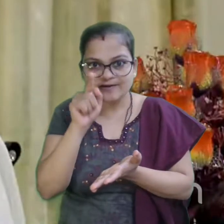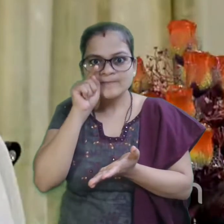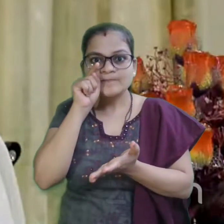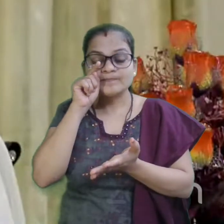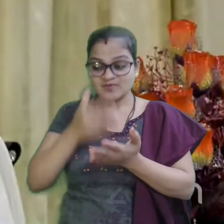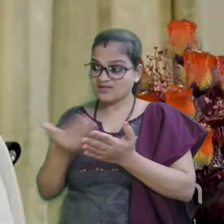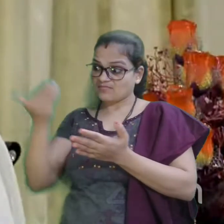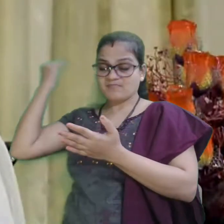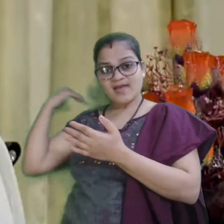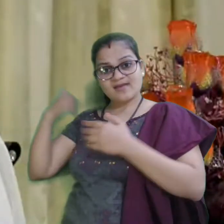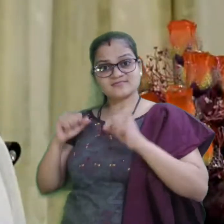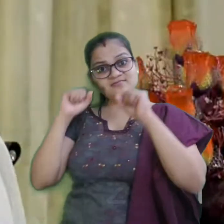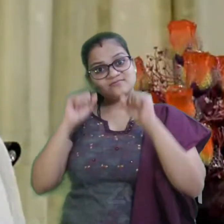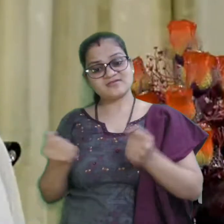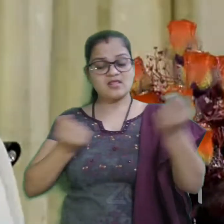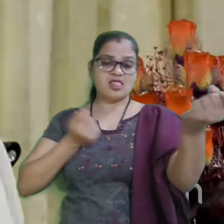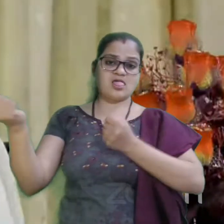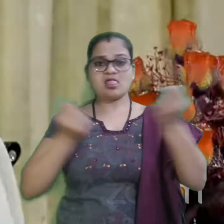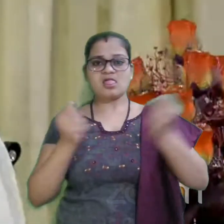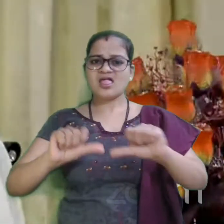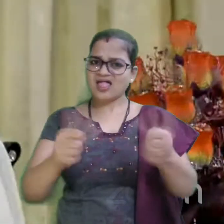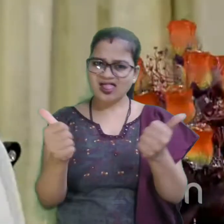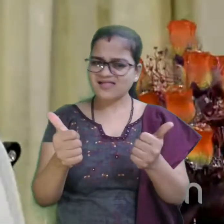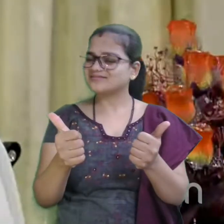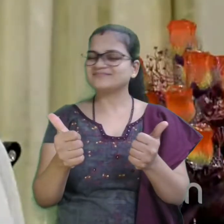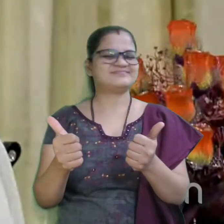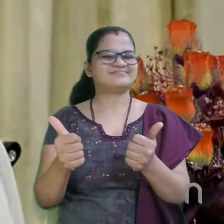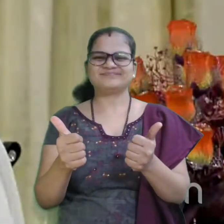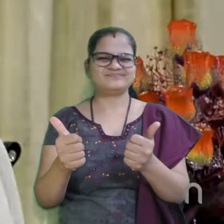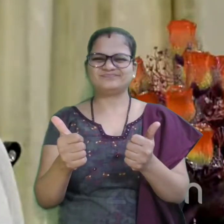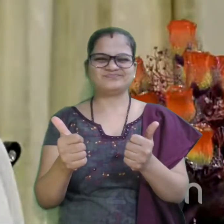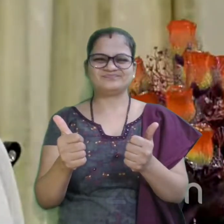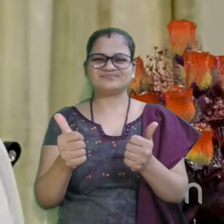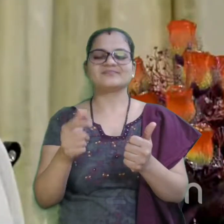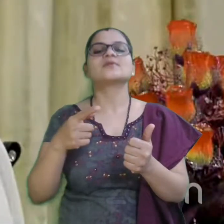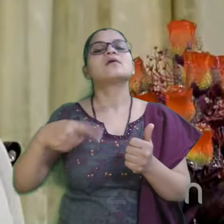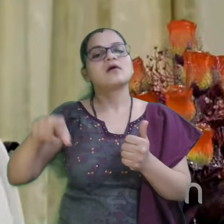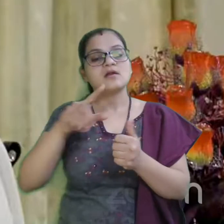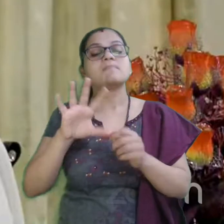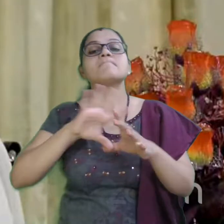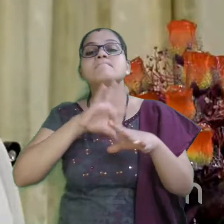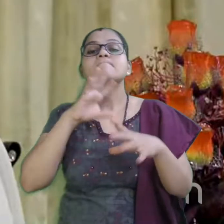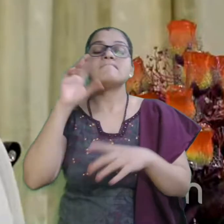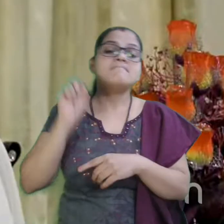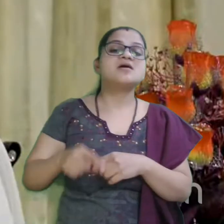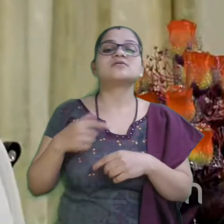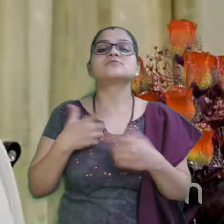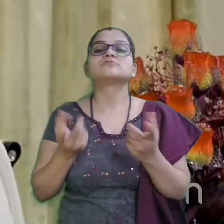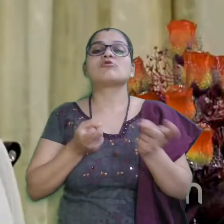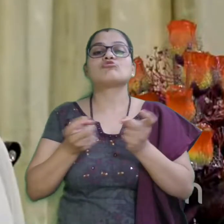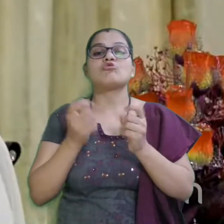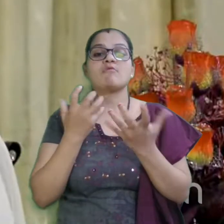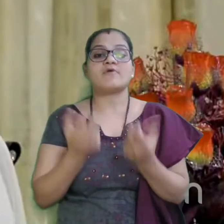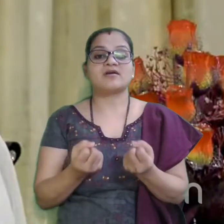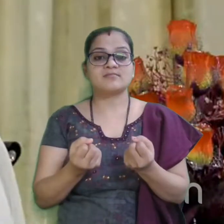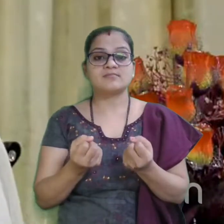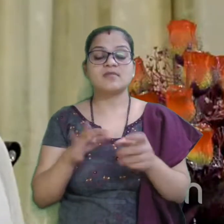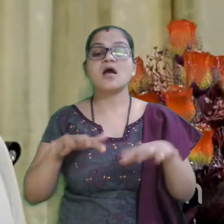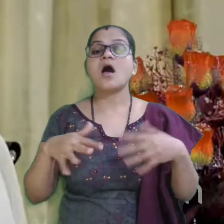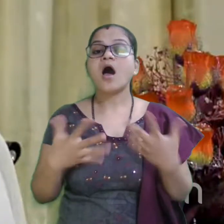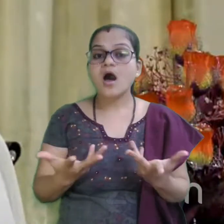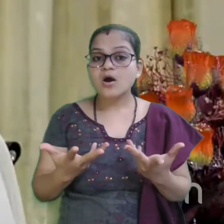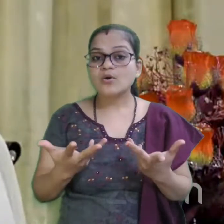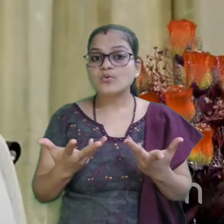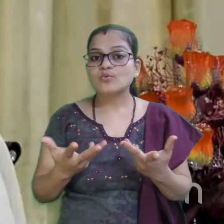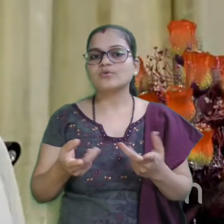car. This driver can't sit at the back side and drive the car. Definitely the driver needs all the controls of the